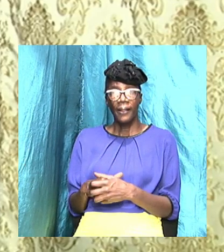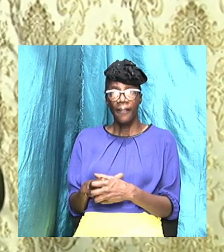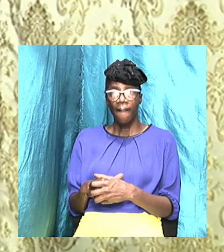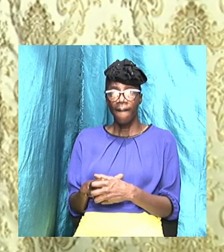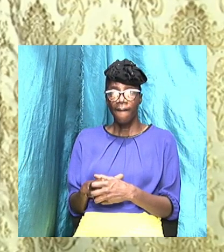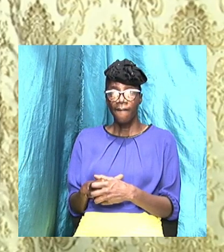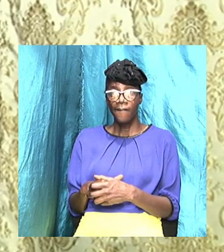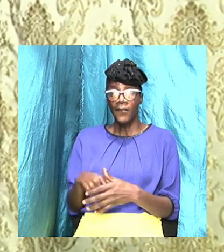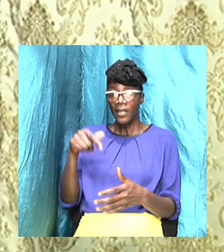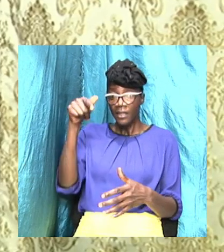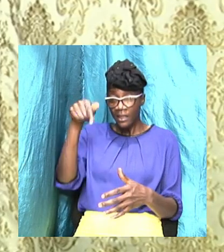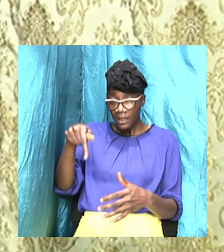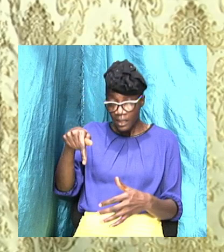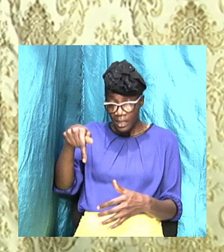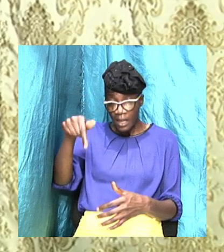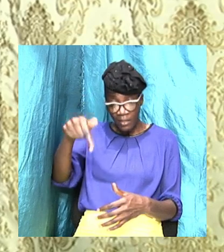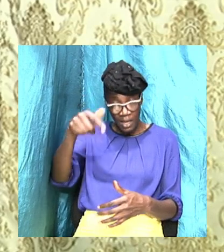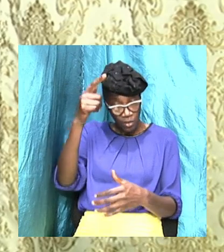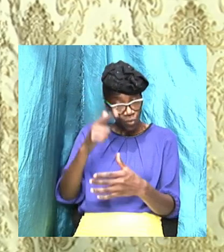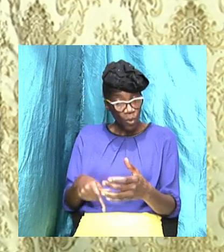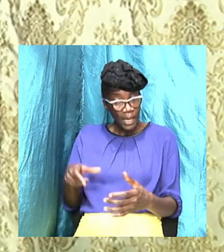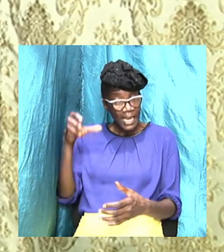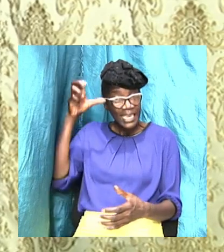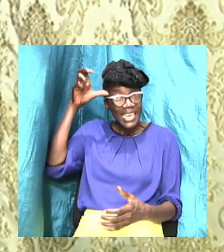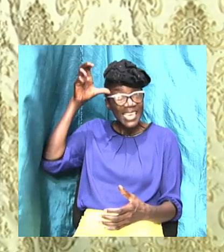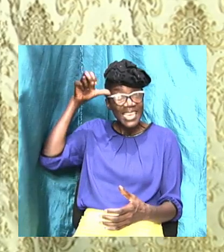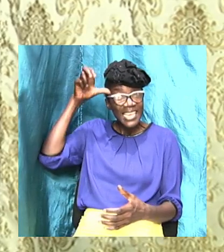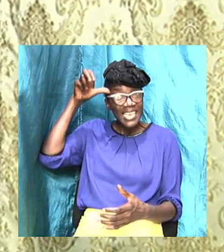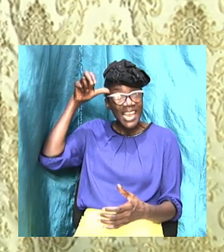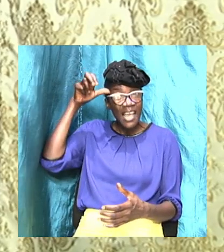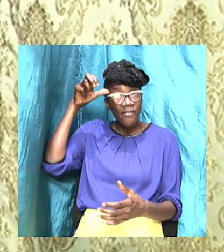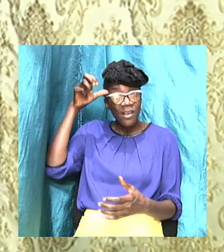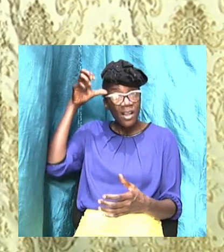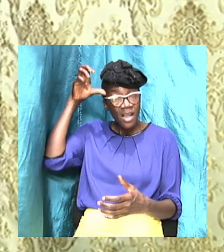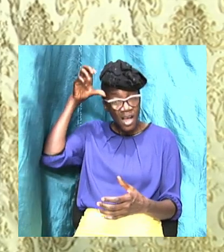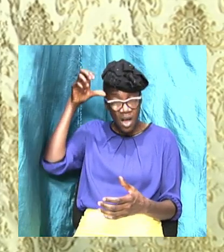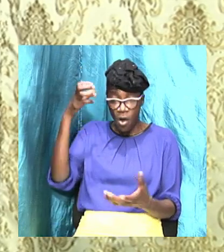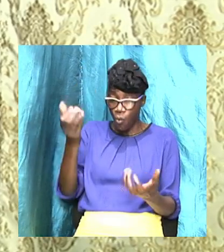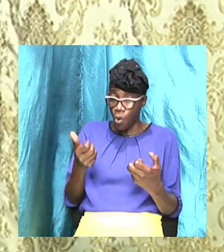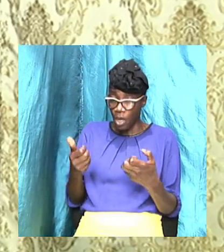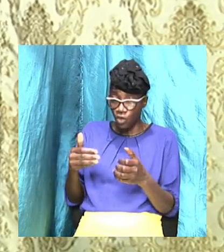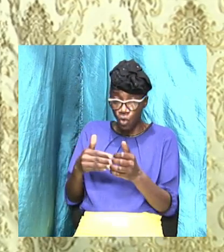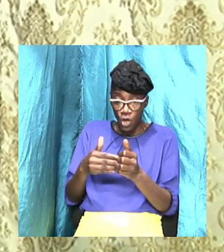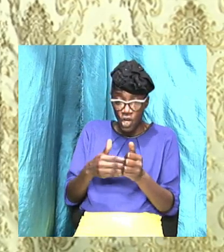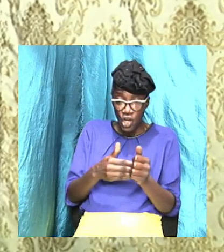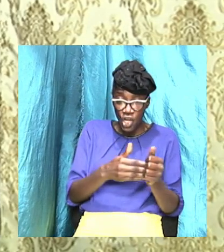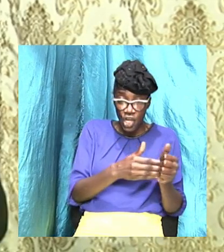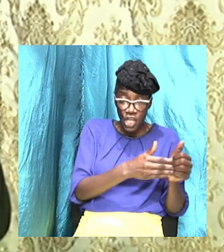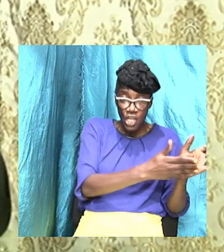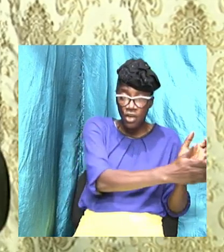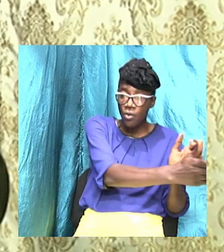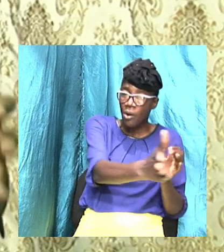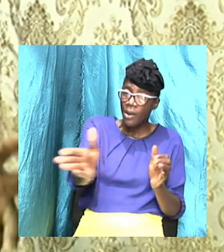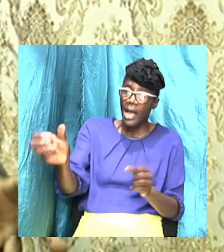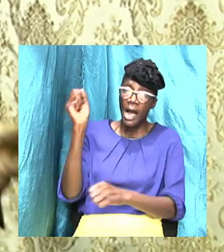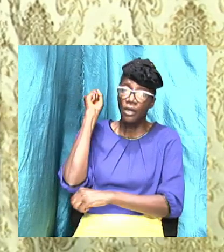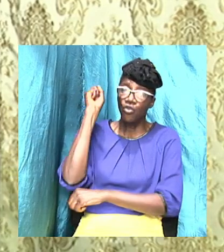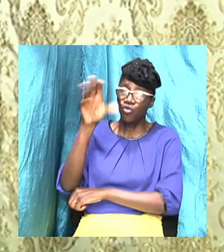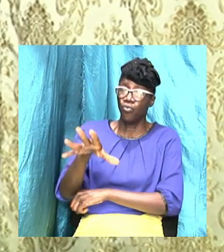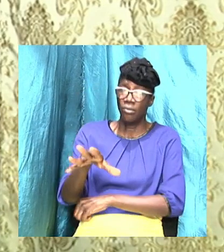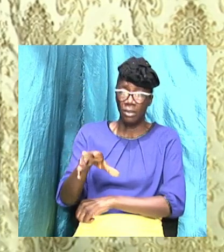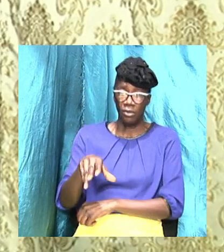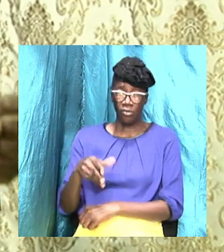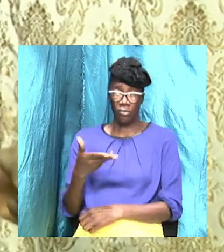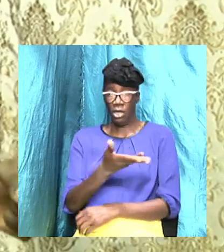And this is what the adversary is trying to do in this day and age. If he can lead you astray, if he can throw something and you bite